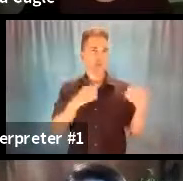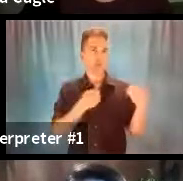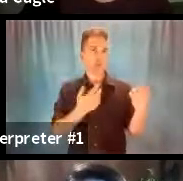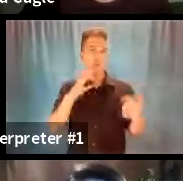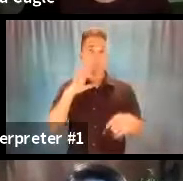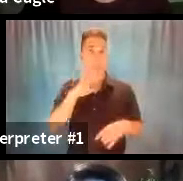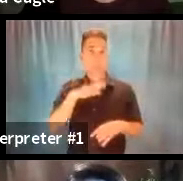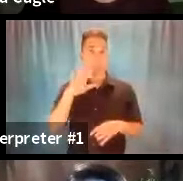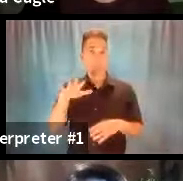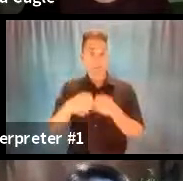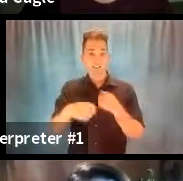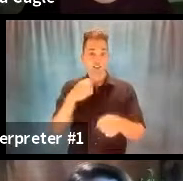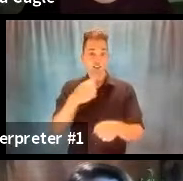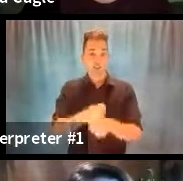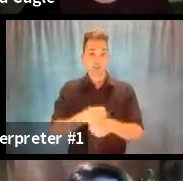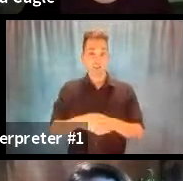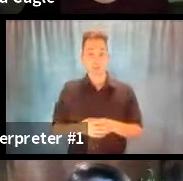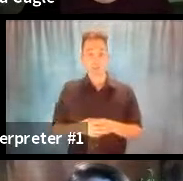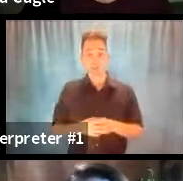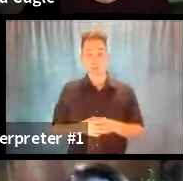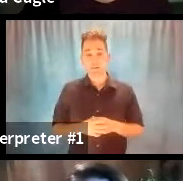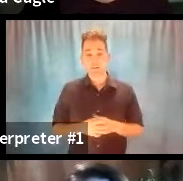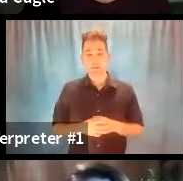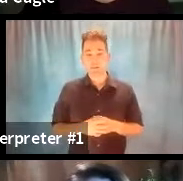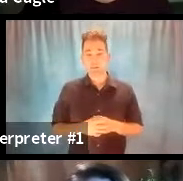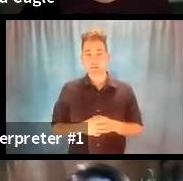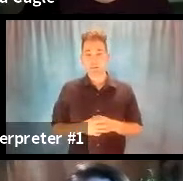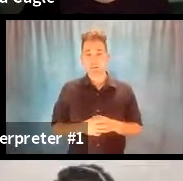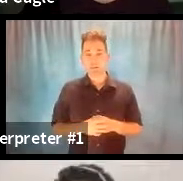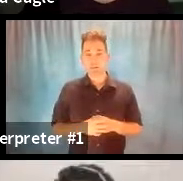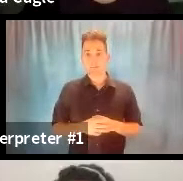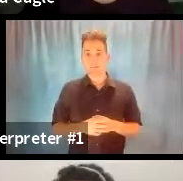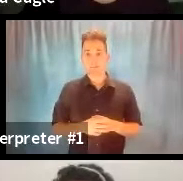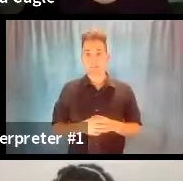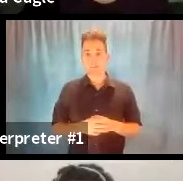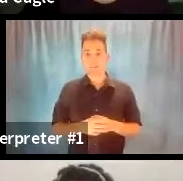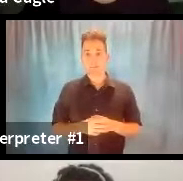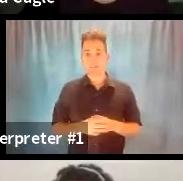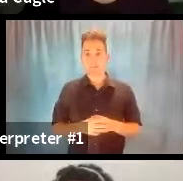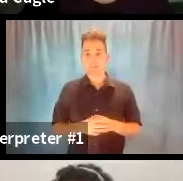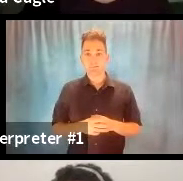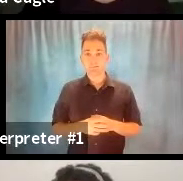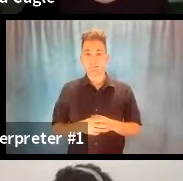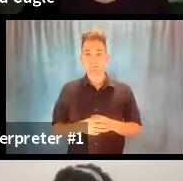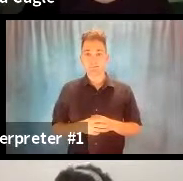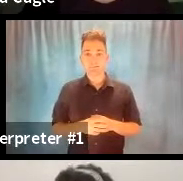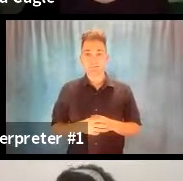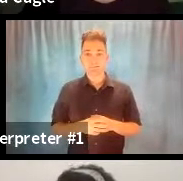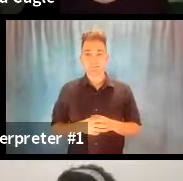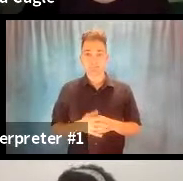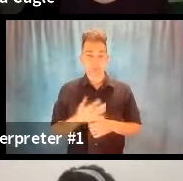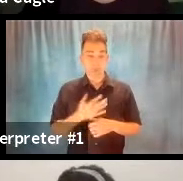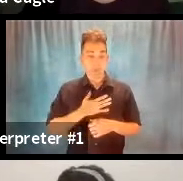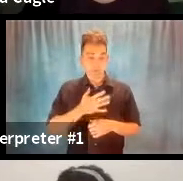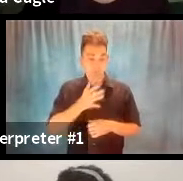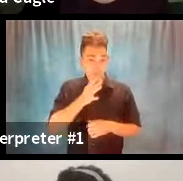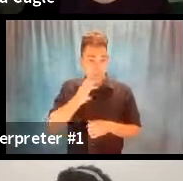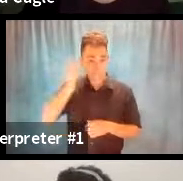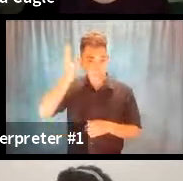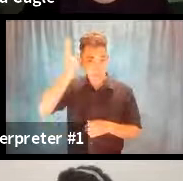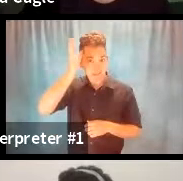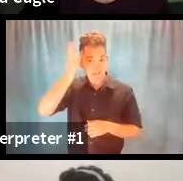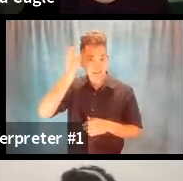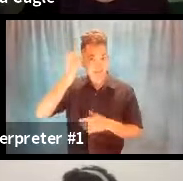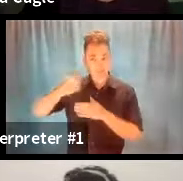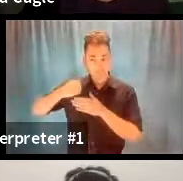and the home that my mother and dad brought me into when I was born 80